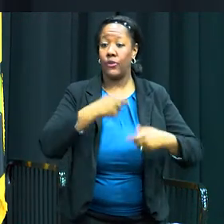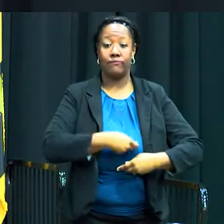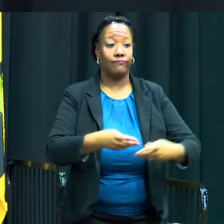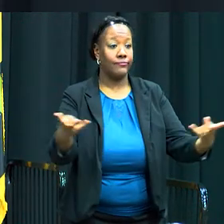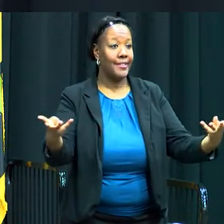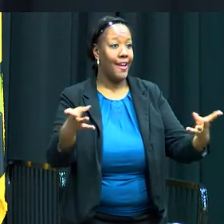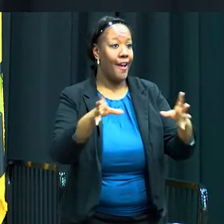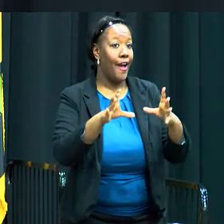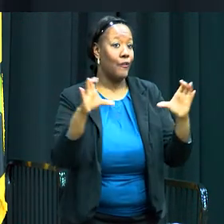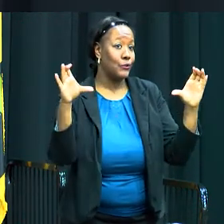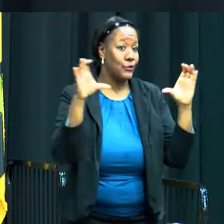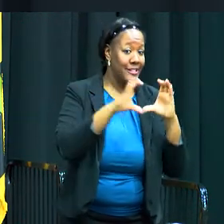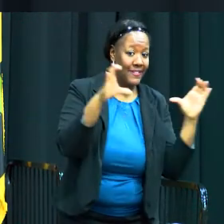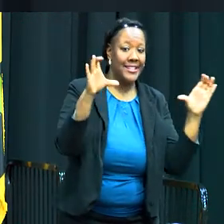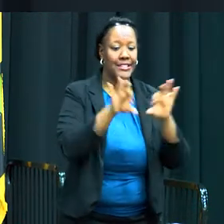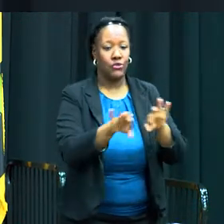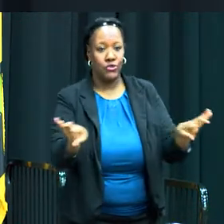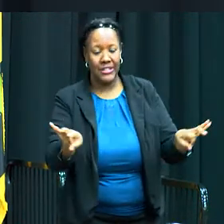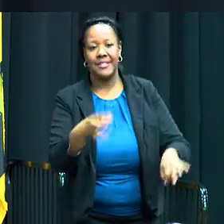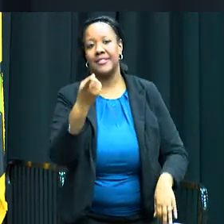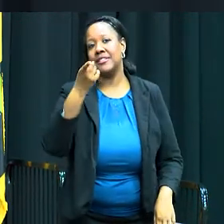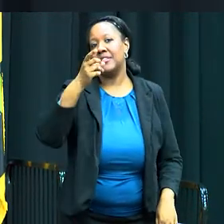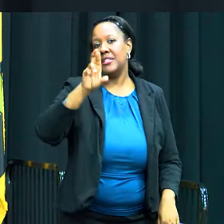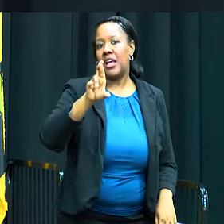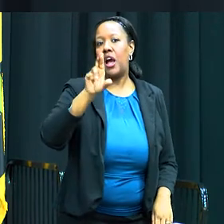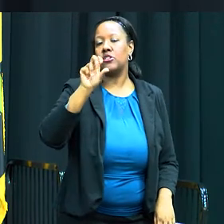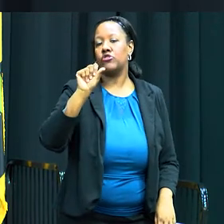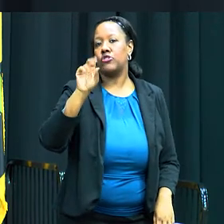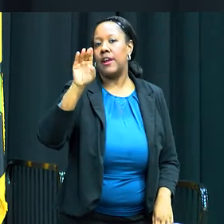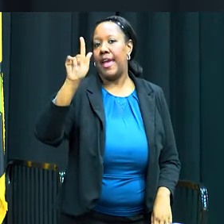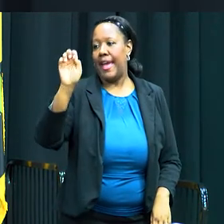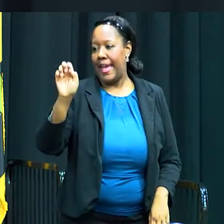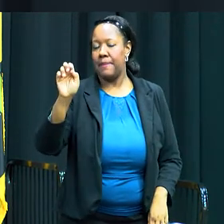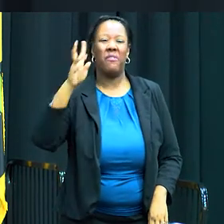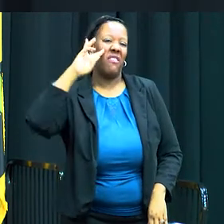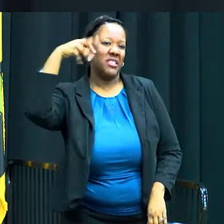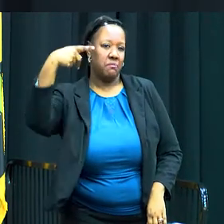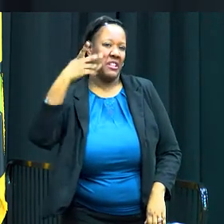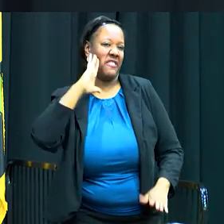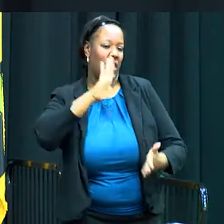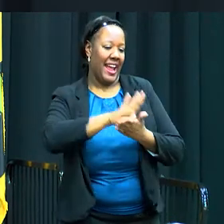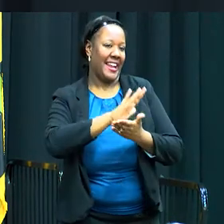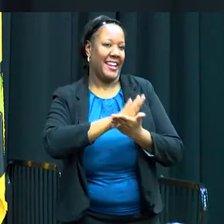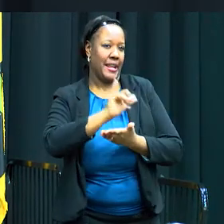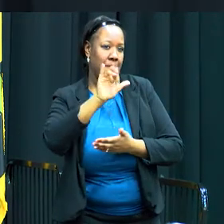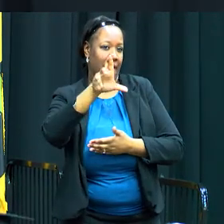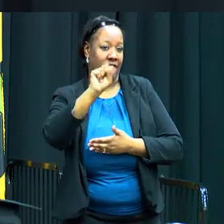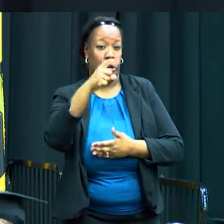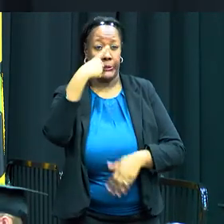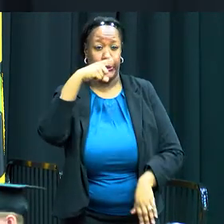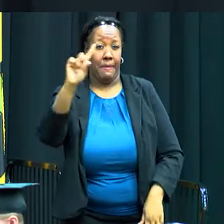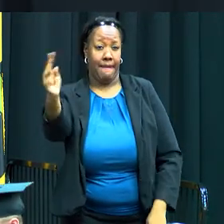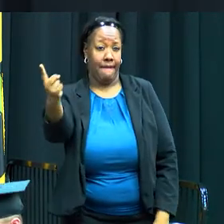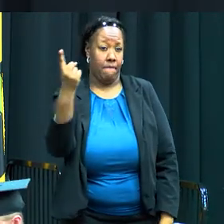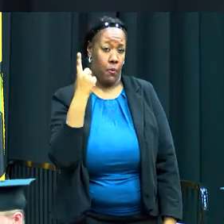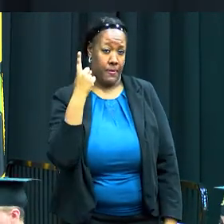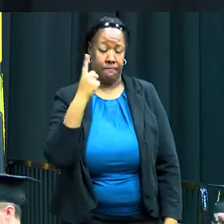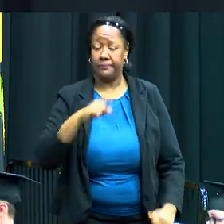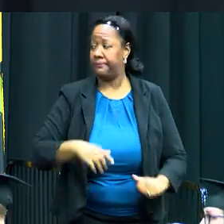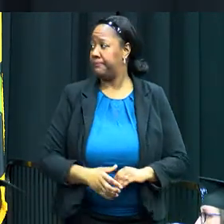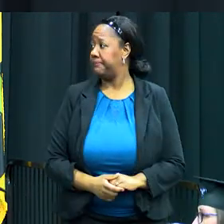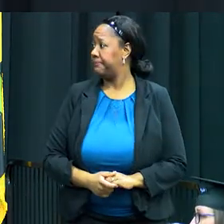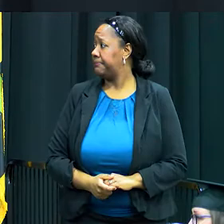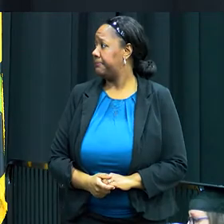of certificates and degrees, I would like Dr. Eileen Abel, Vice President for Academic Affairs, to please come forward.